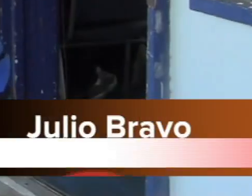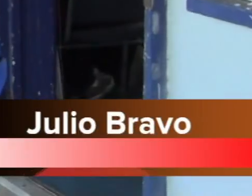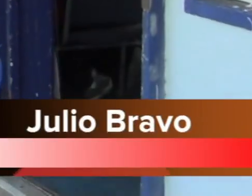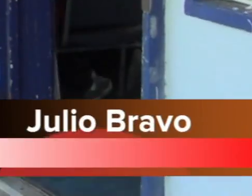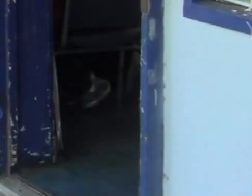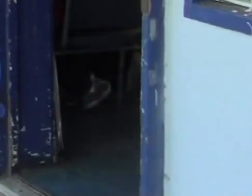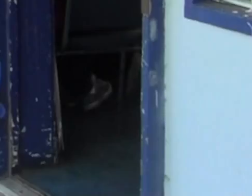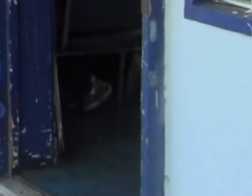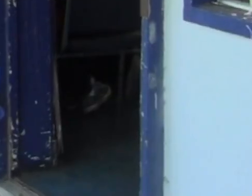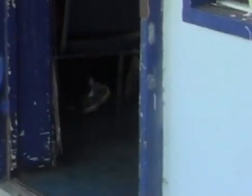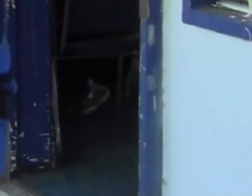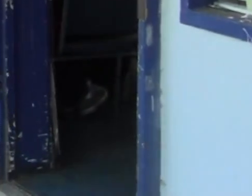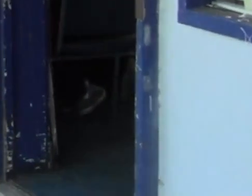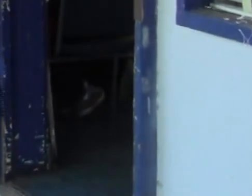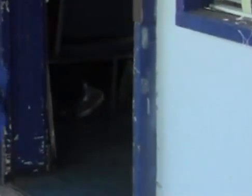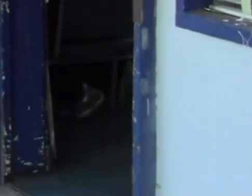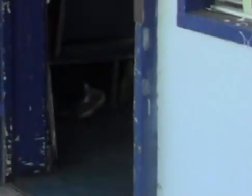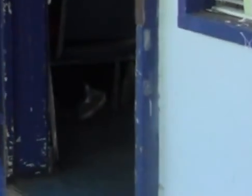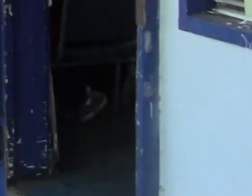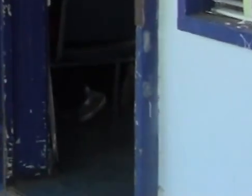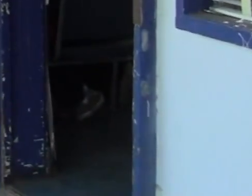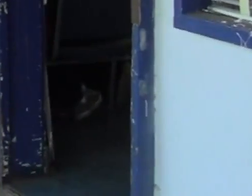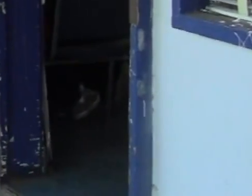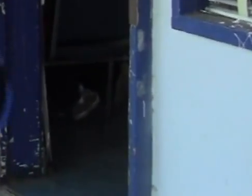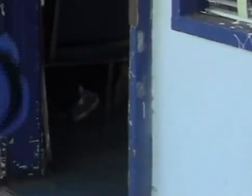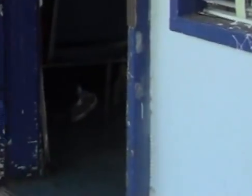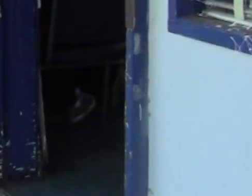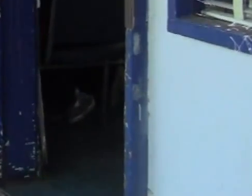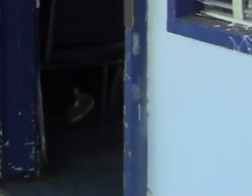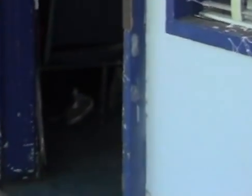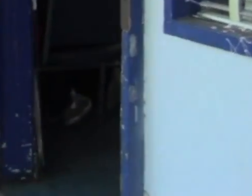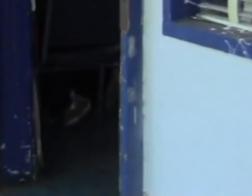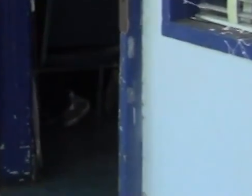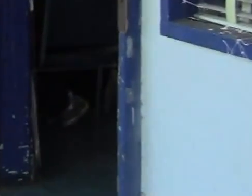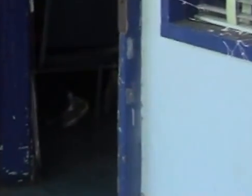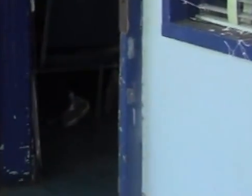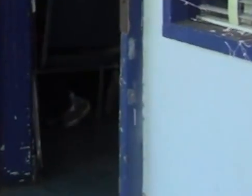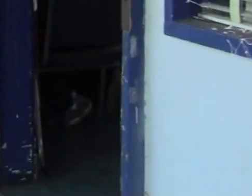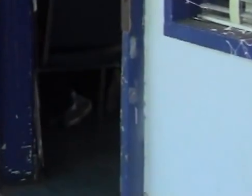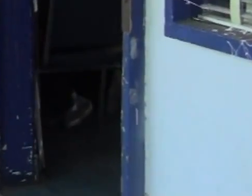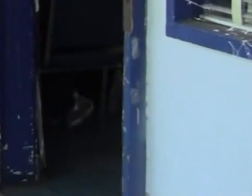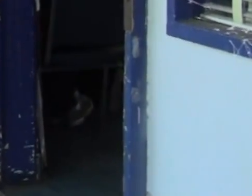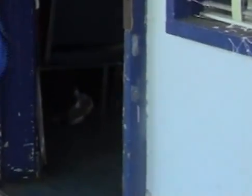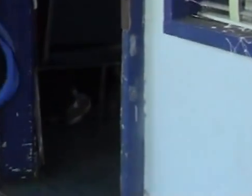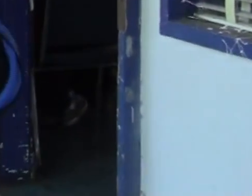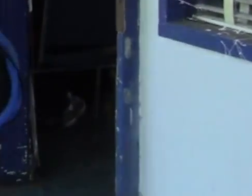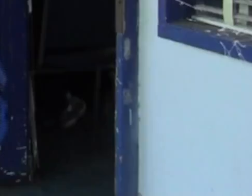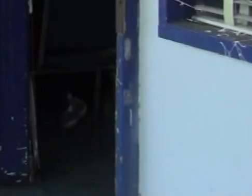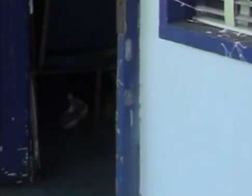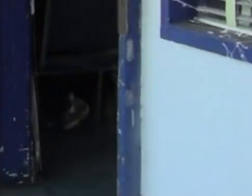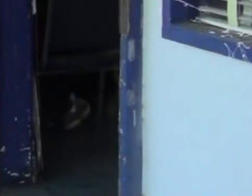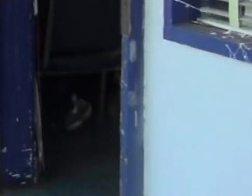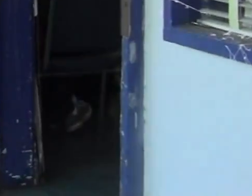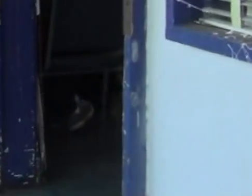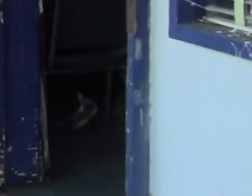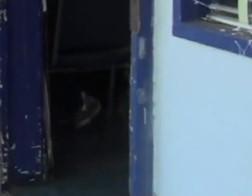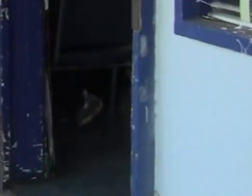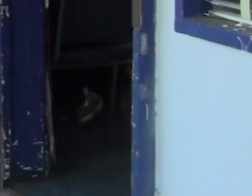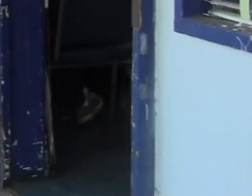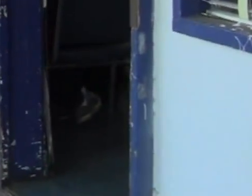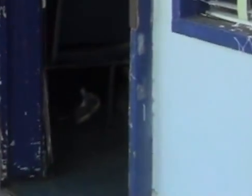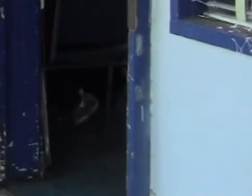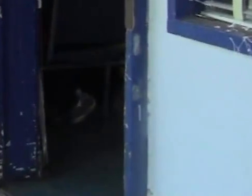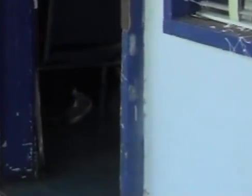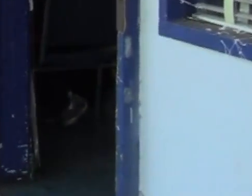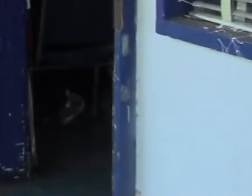I learned to read lips when I was just a kid, about 5 years old, in both English and Spanish. I would watch people speak and pick up some basic words by